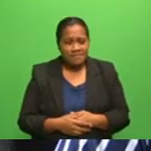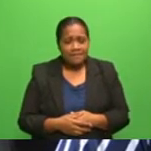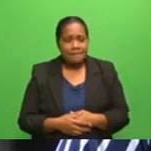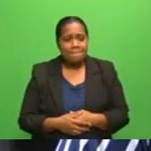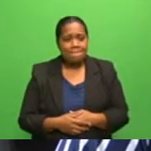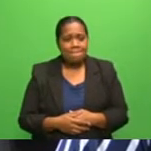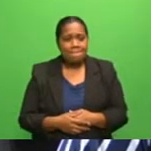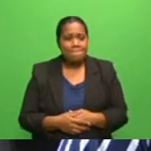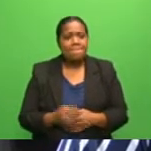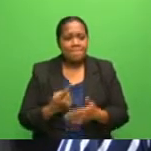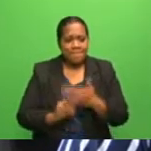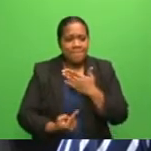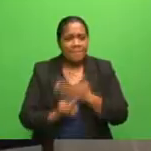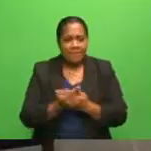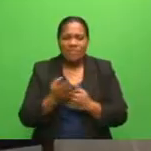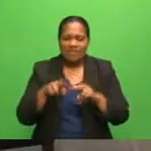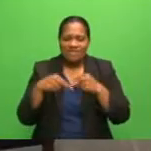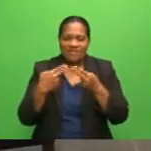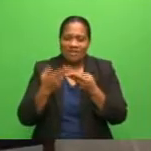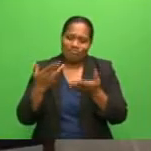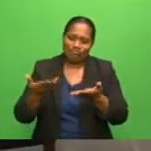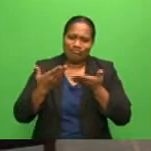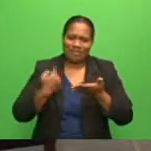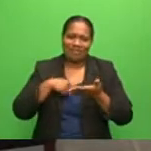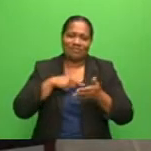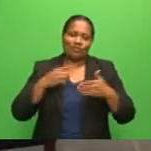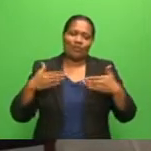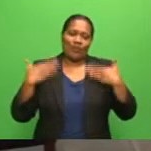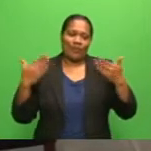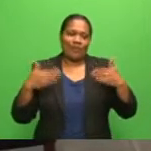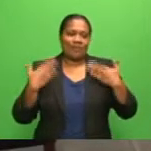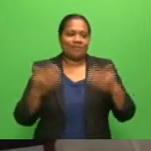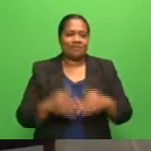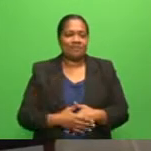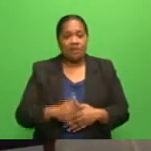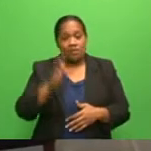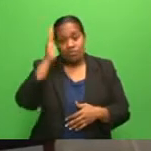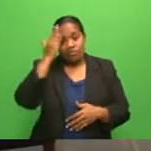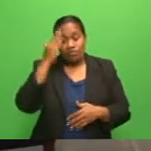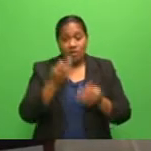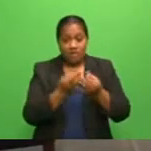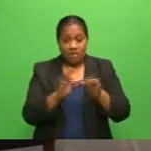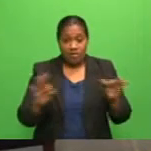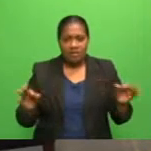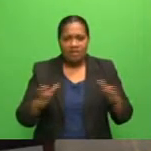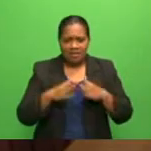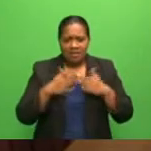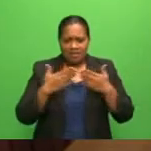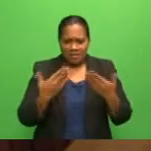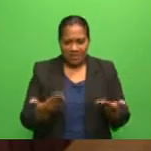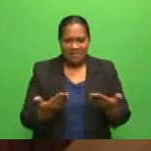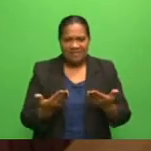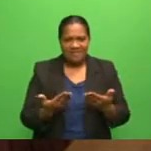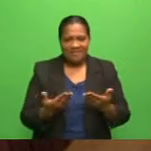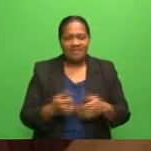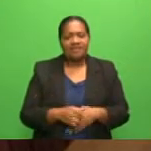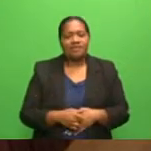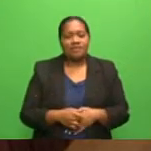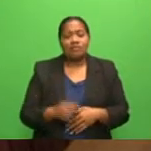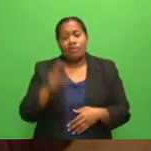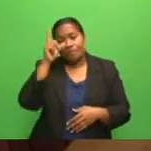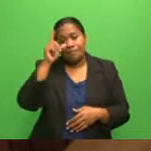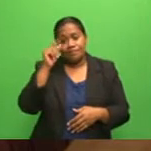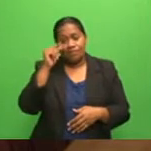that brought us joy. Amira Furniture has also become a renowned brand for many Fijians over